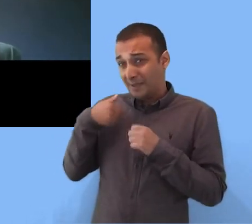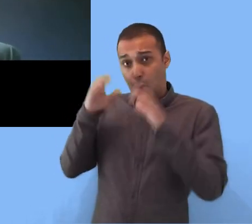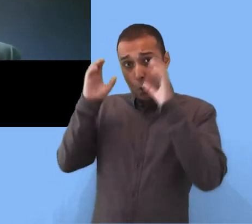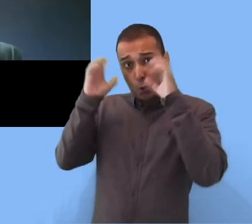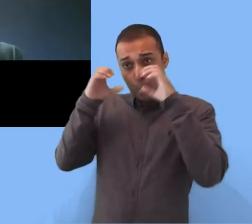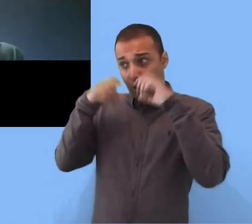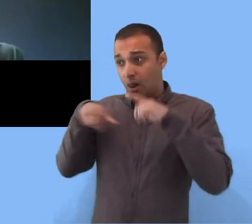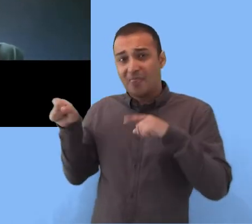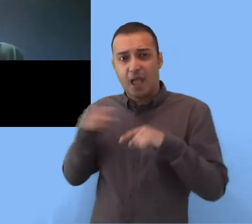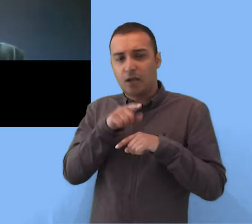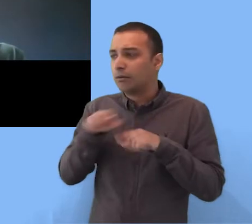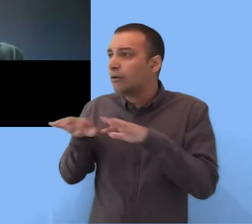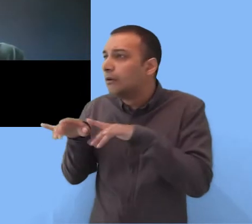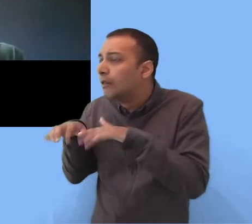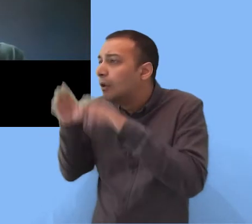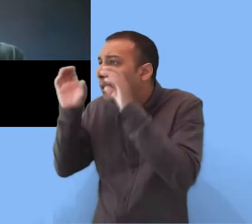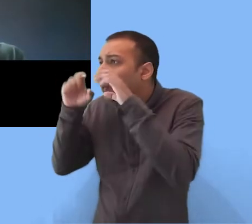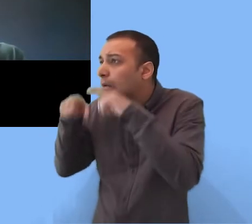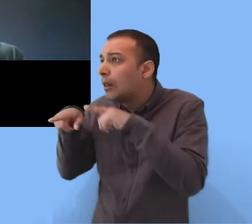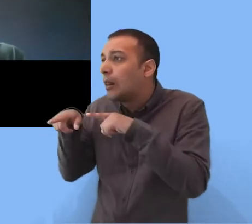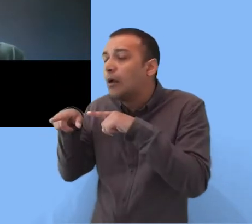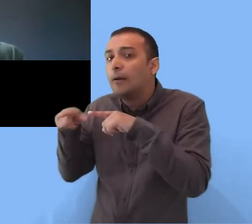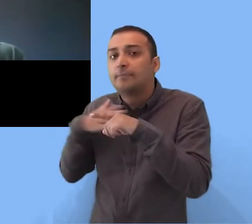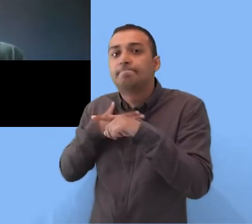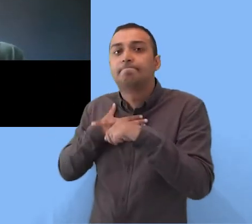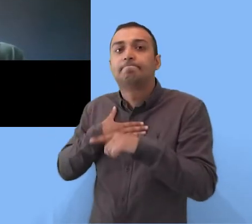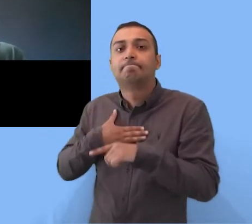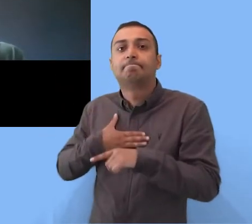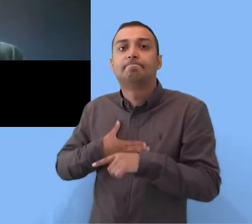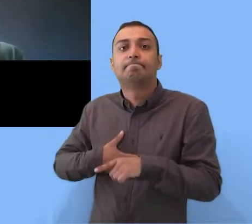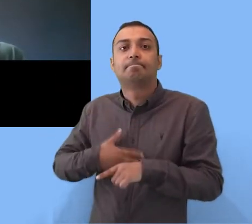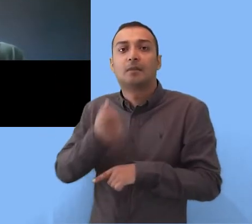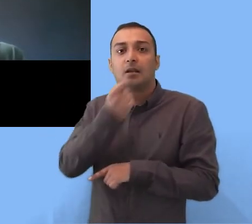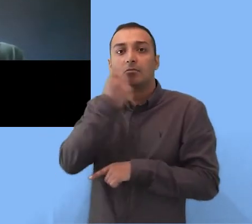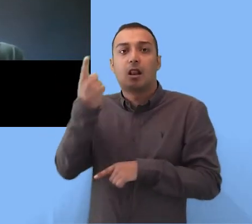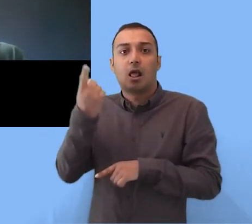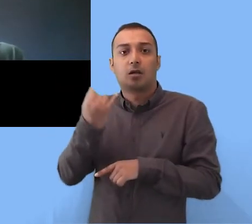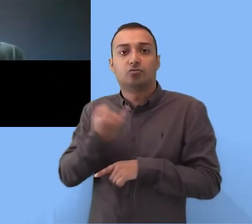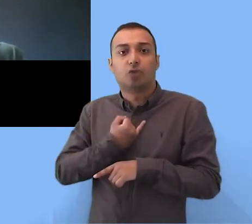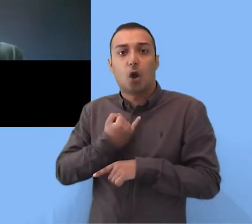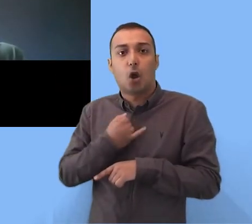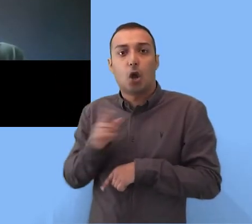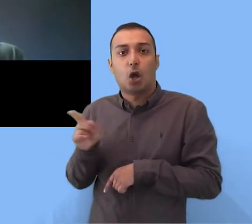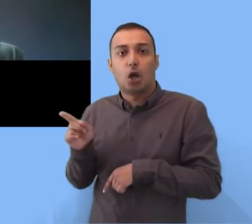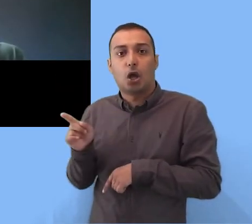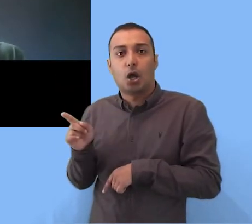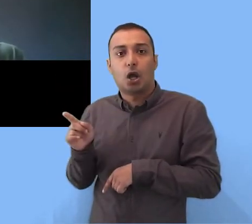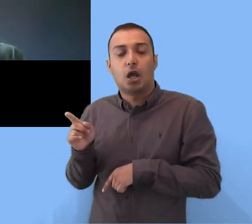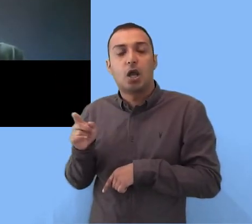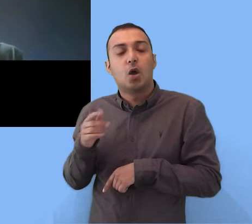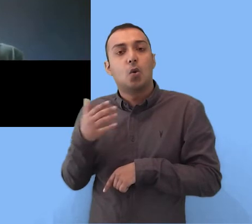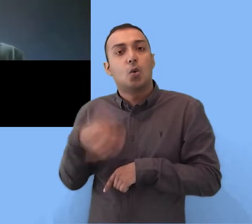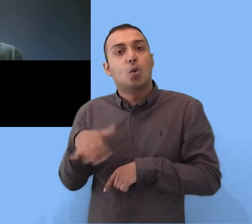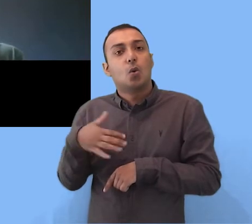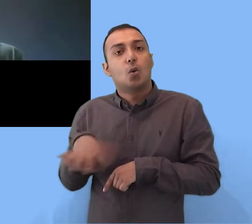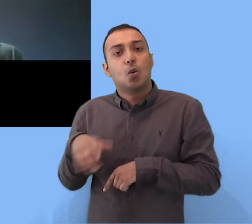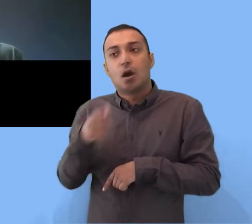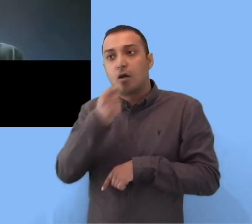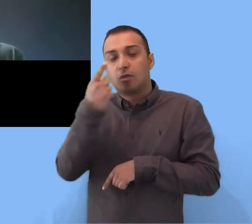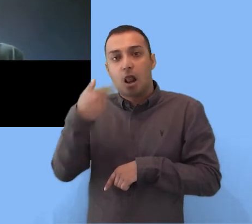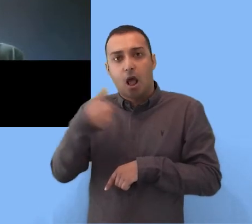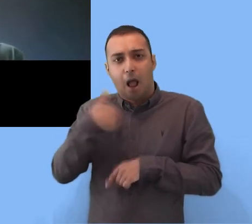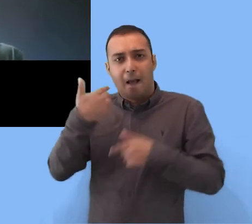engage in a conversation about the early years, about child development. And they'll be like, "Wow, you really do know your stuff." So it's